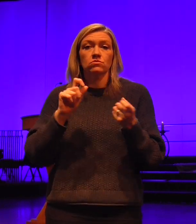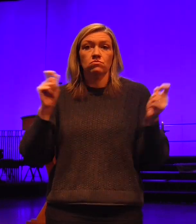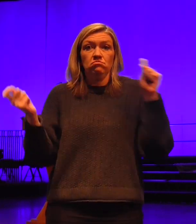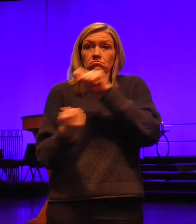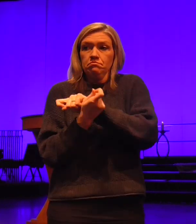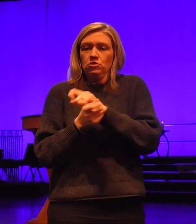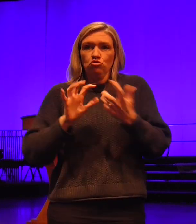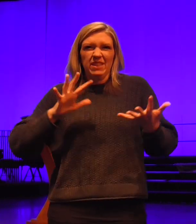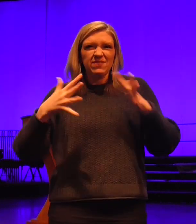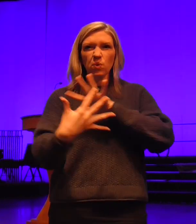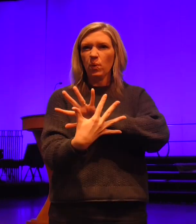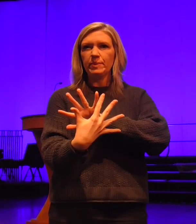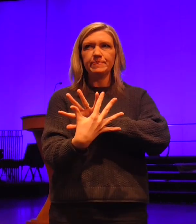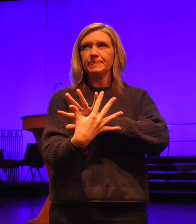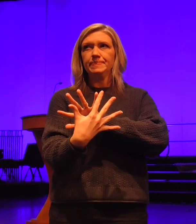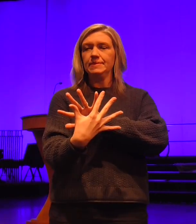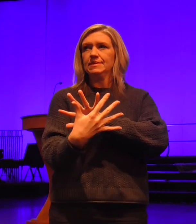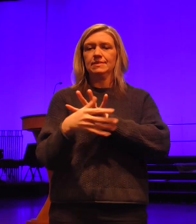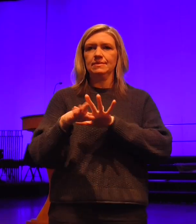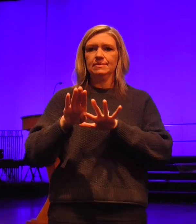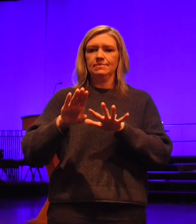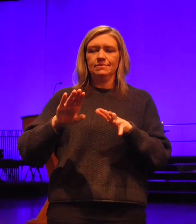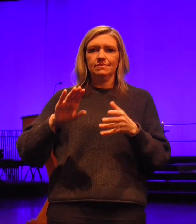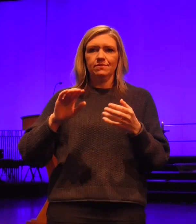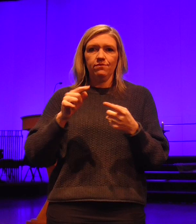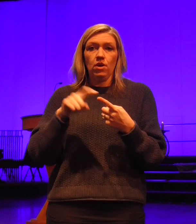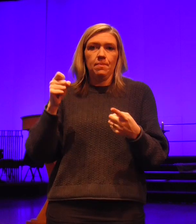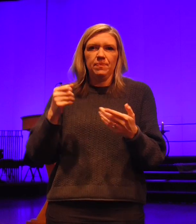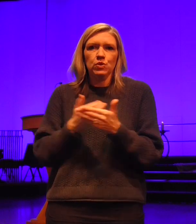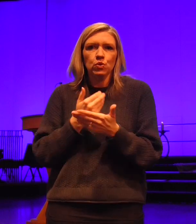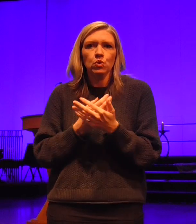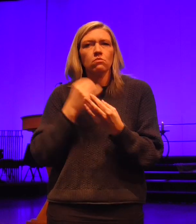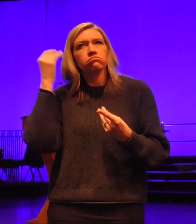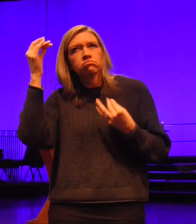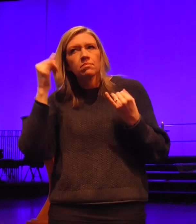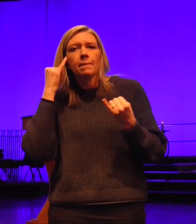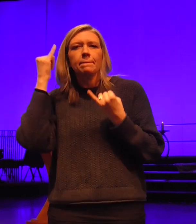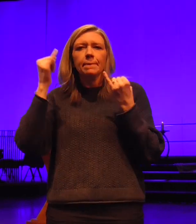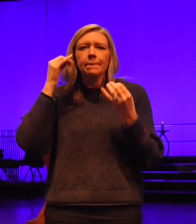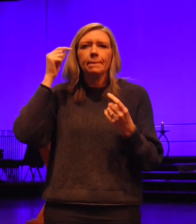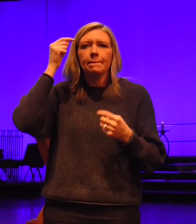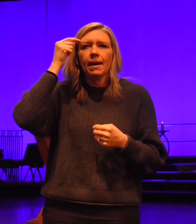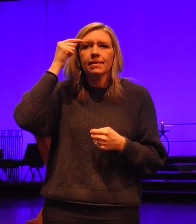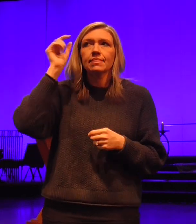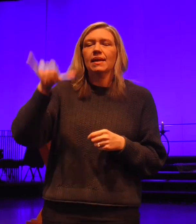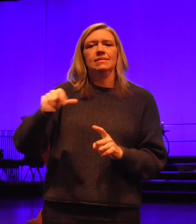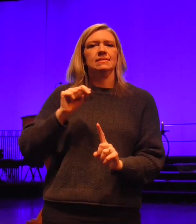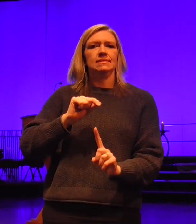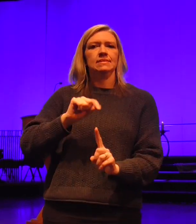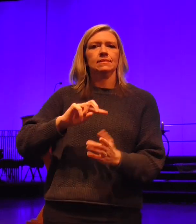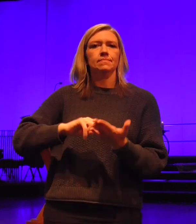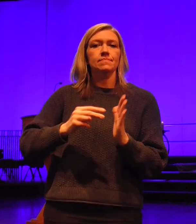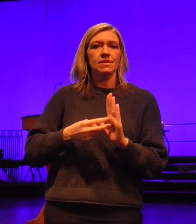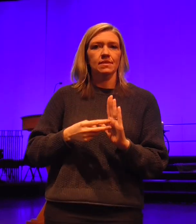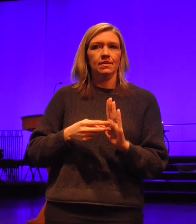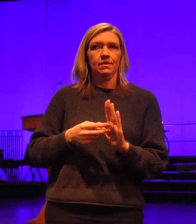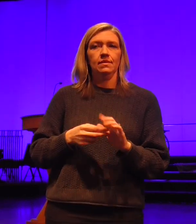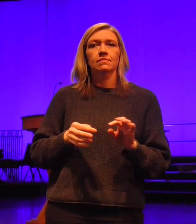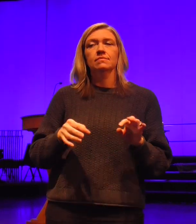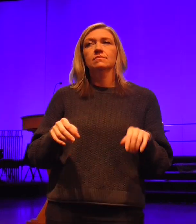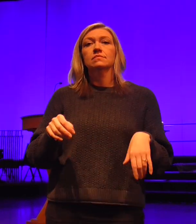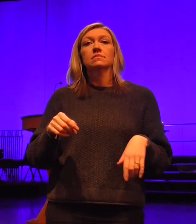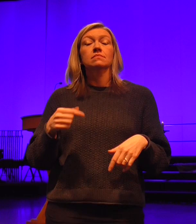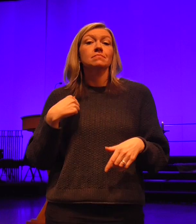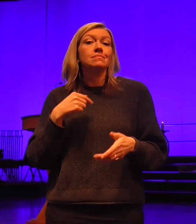transformed. Be transformed by the renewing of your mind. That is what he meant by that. Such that we can